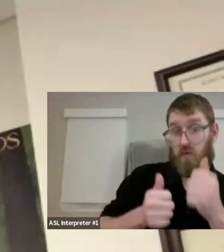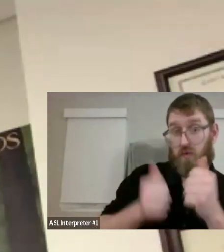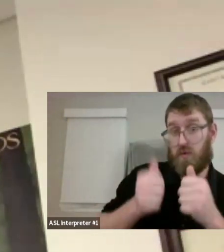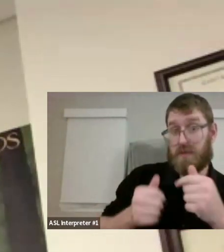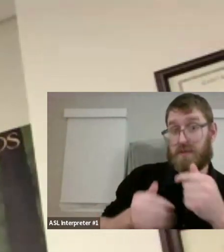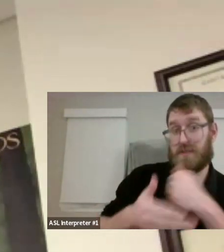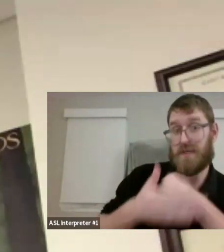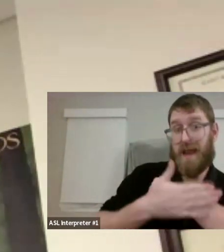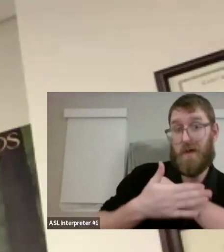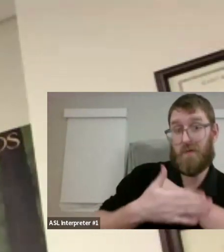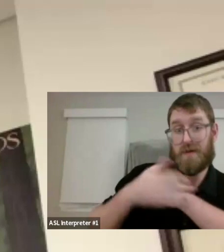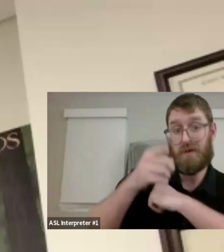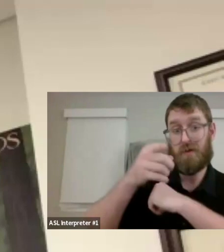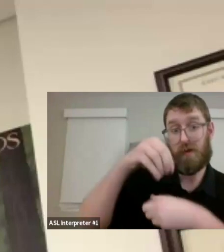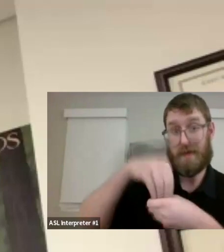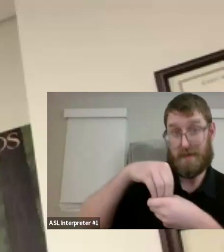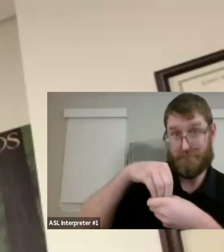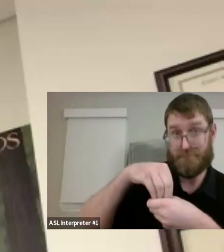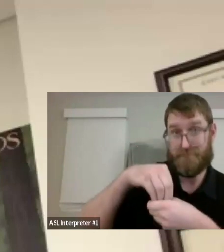Now, that being said,